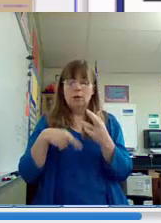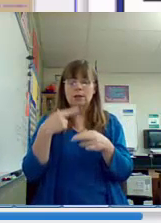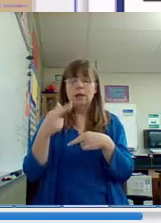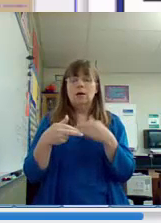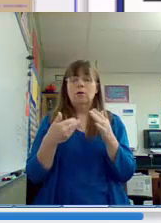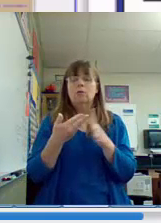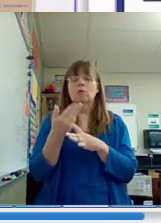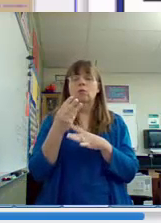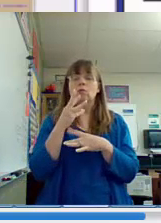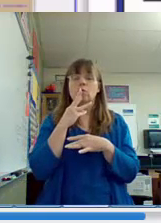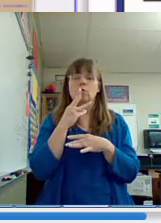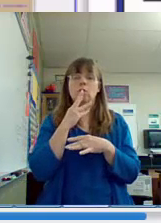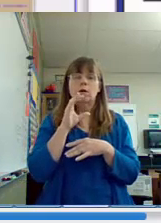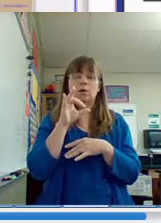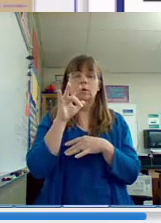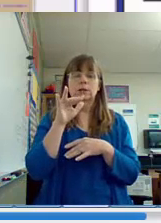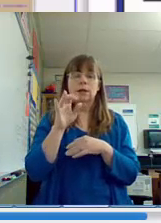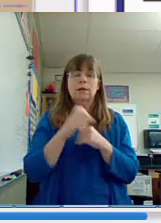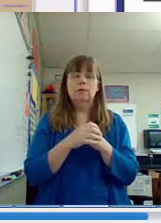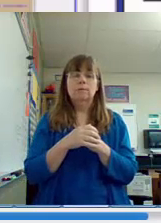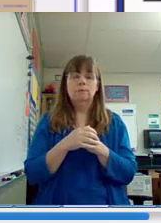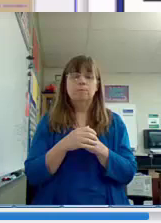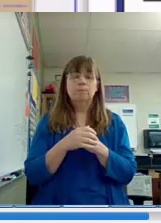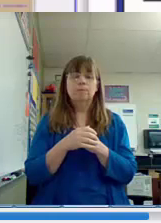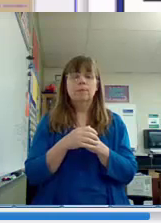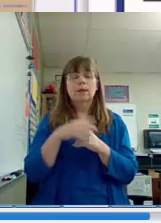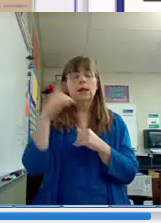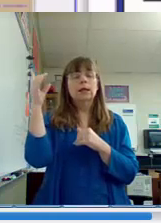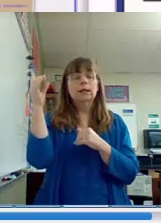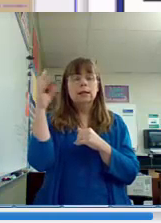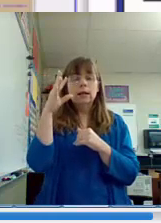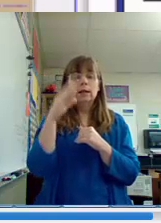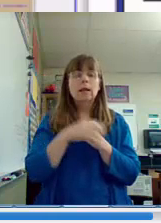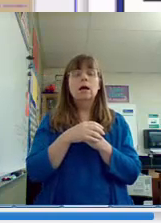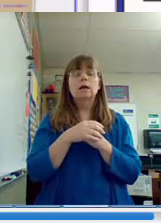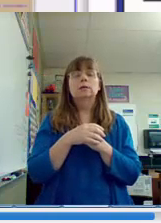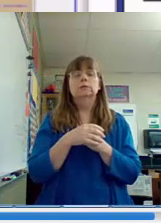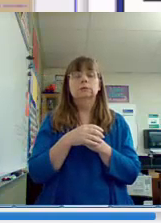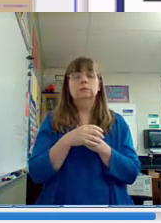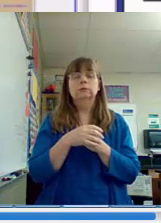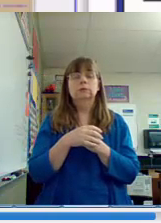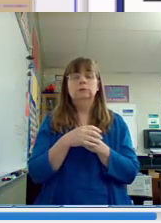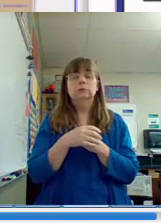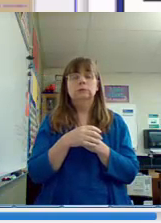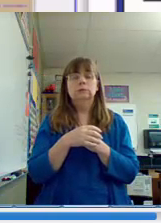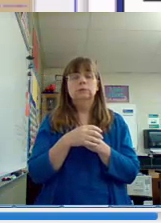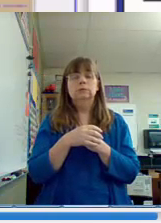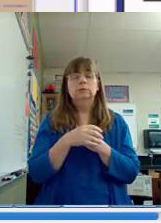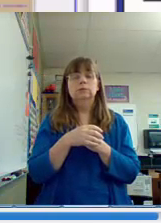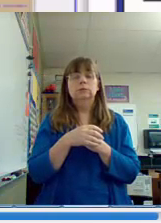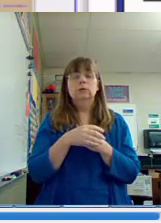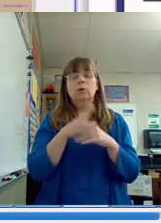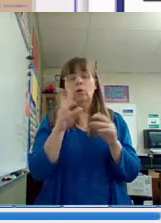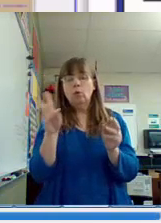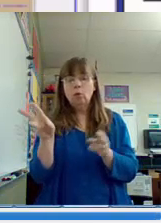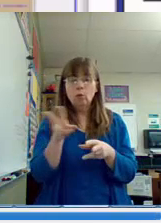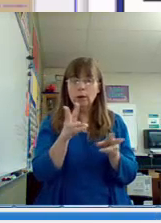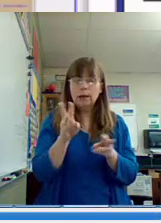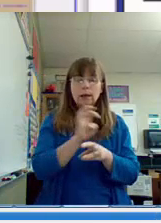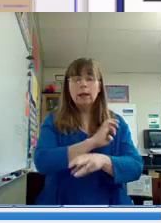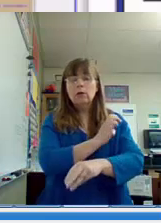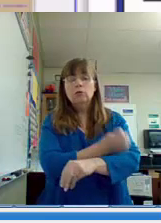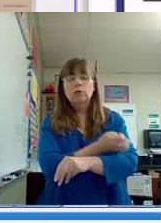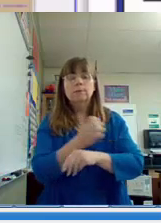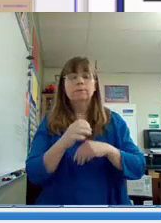cycle. So renewable things would be like the sunlight. We can always get more of that. Wind